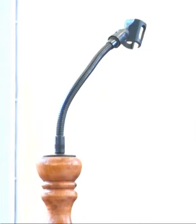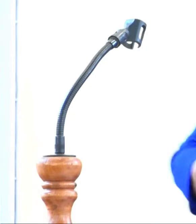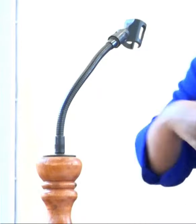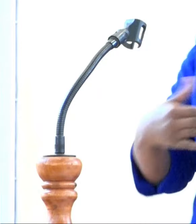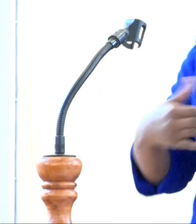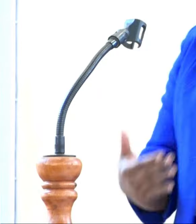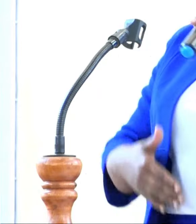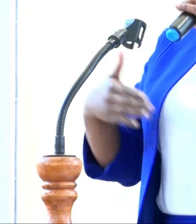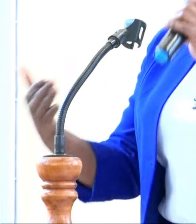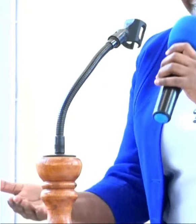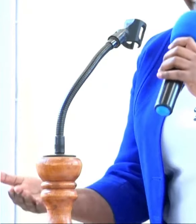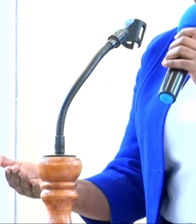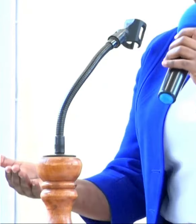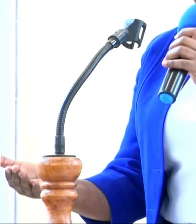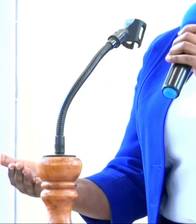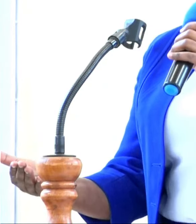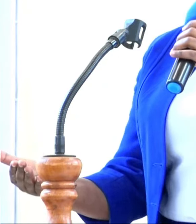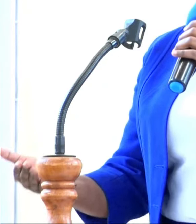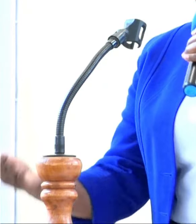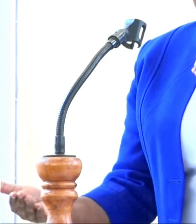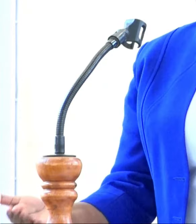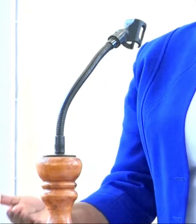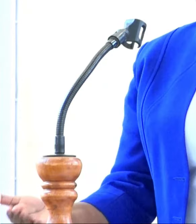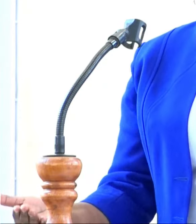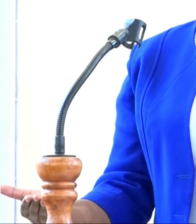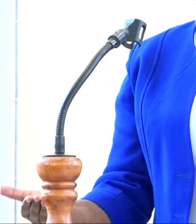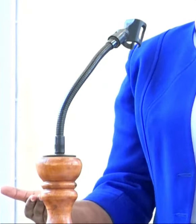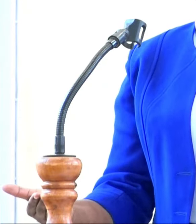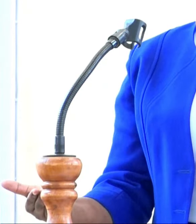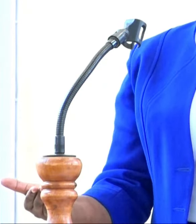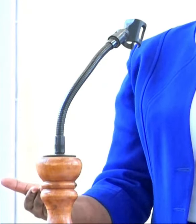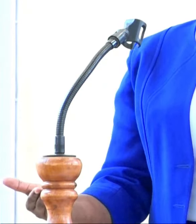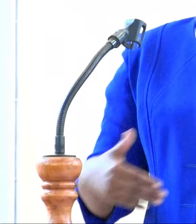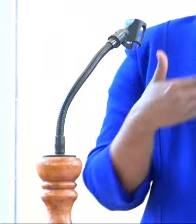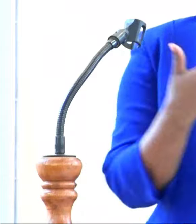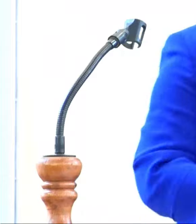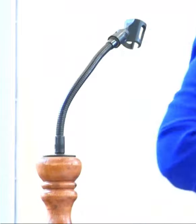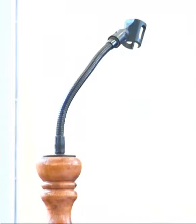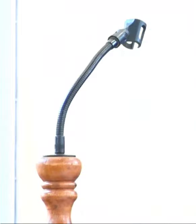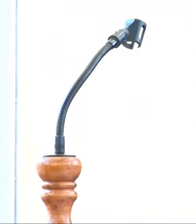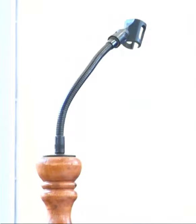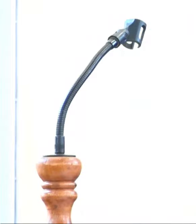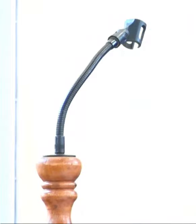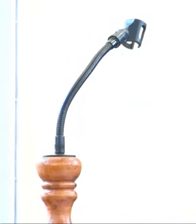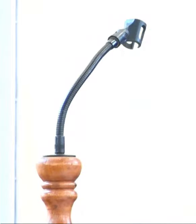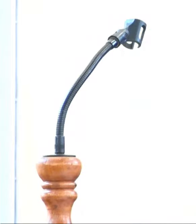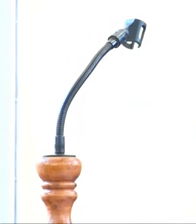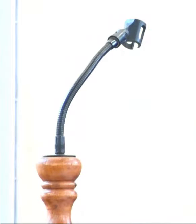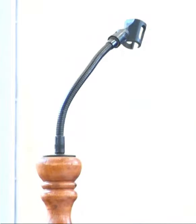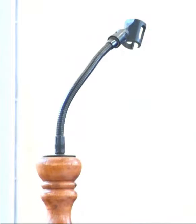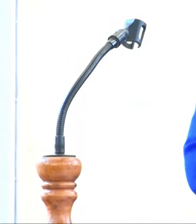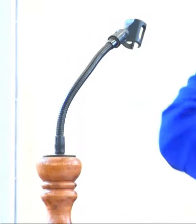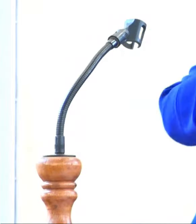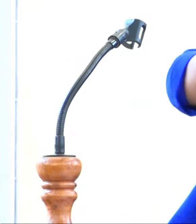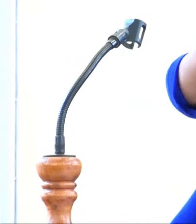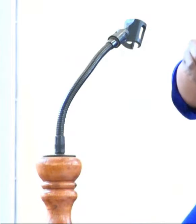Sunday to support my mom because it is a Women's Guild. Nakuja kulipa deni ya shosho kwa sababu alisema,